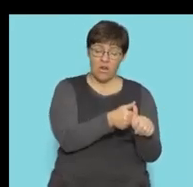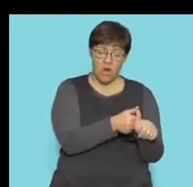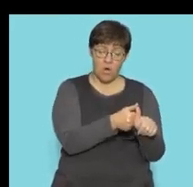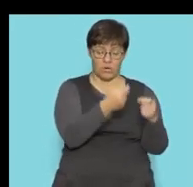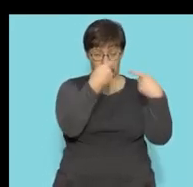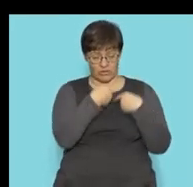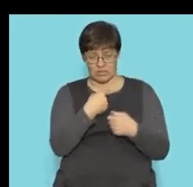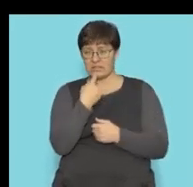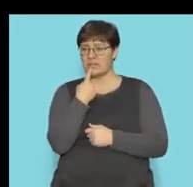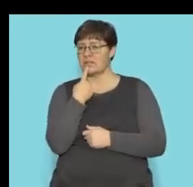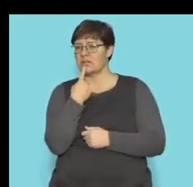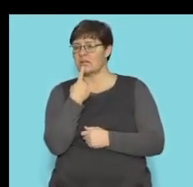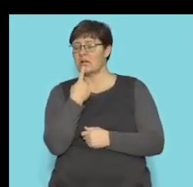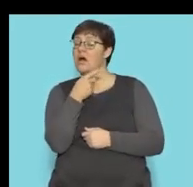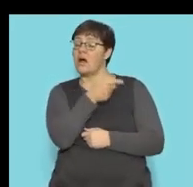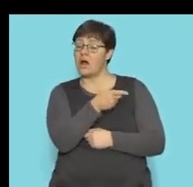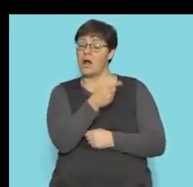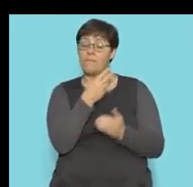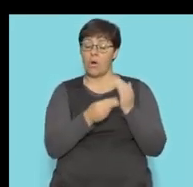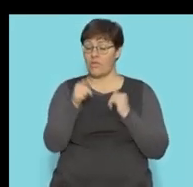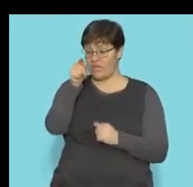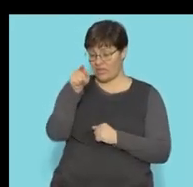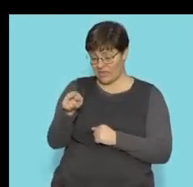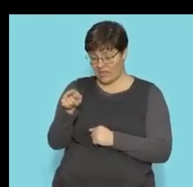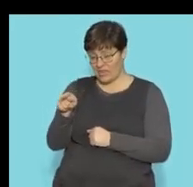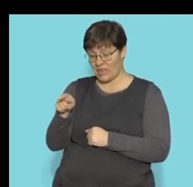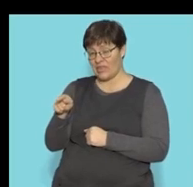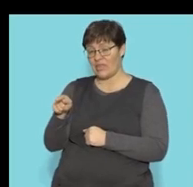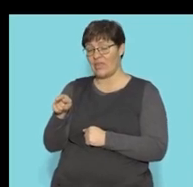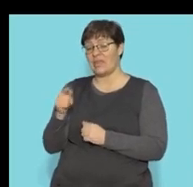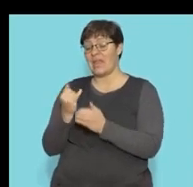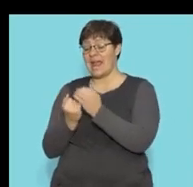and here we see that both of these are in fact density